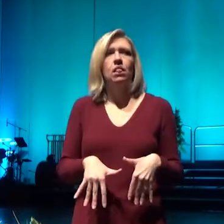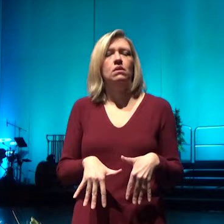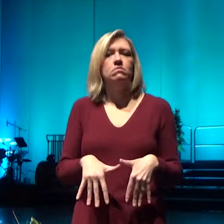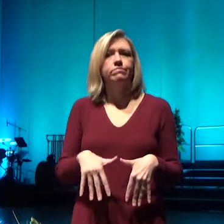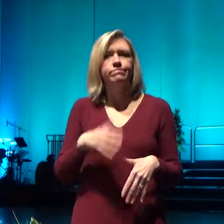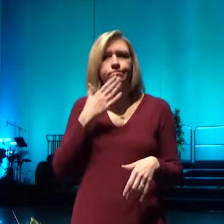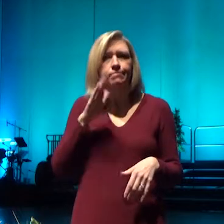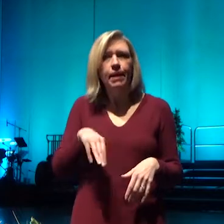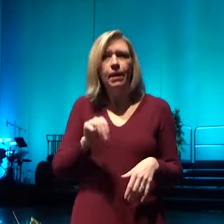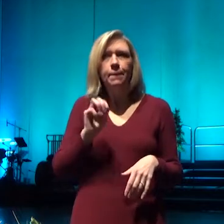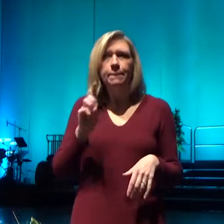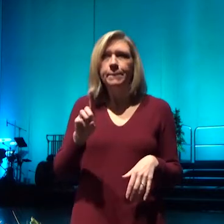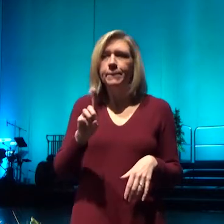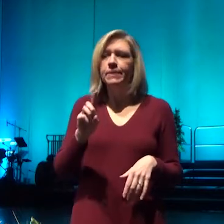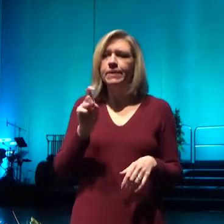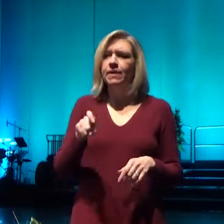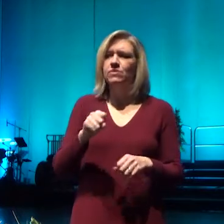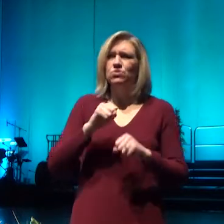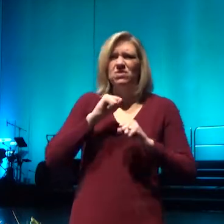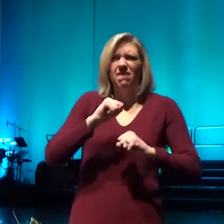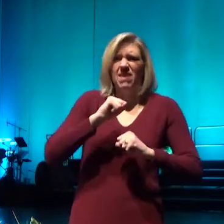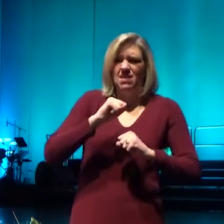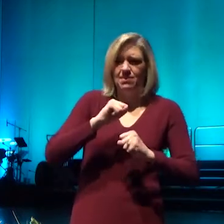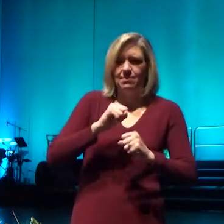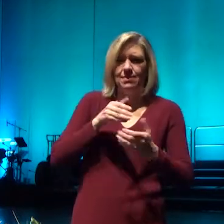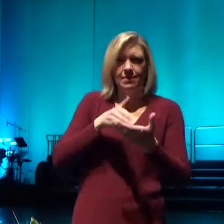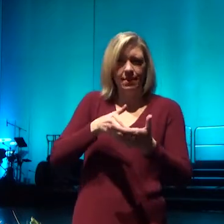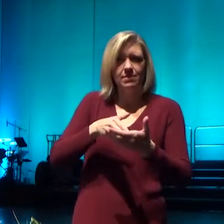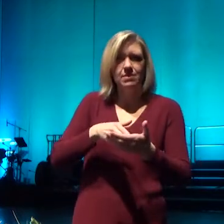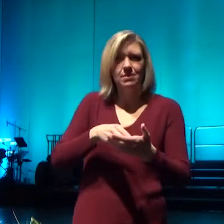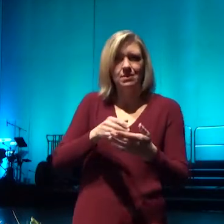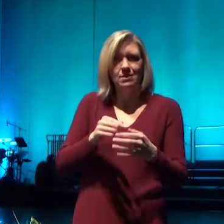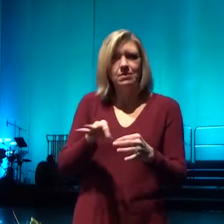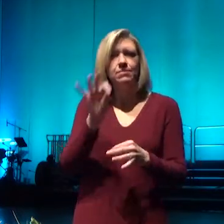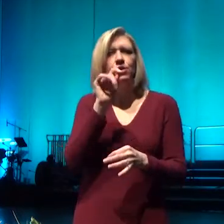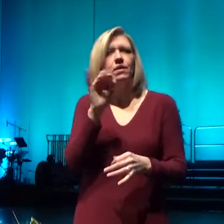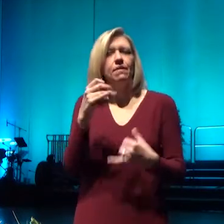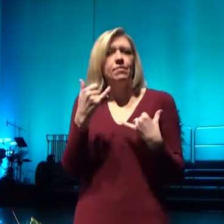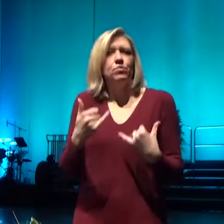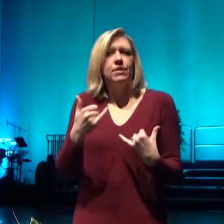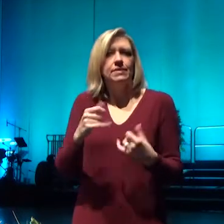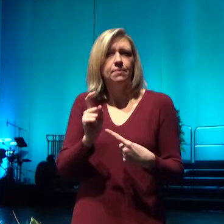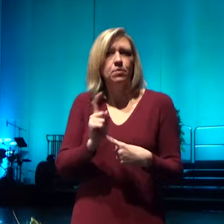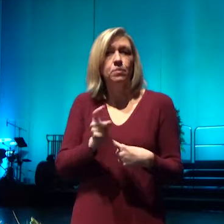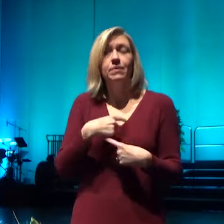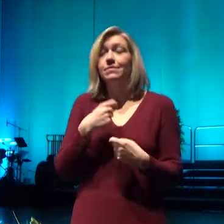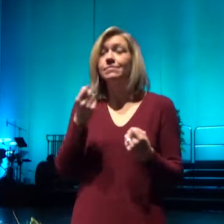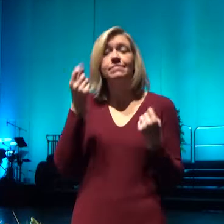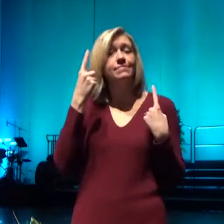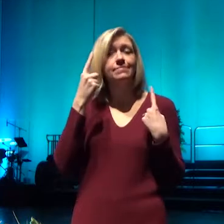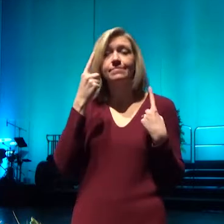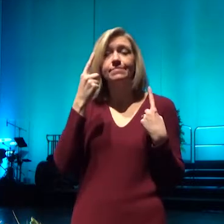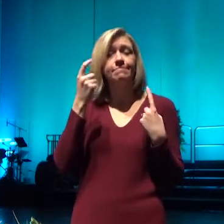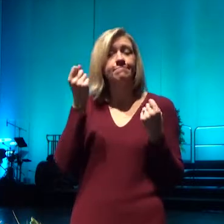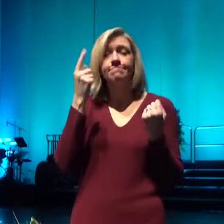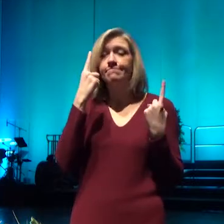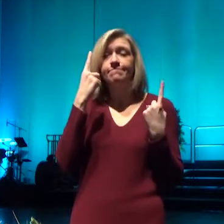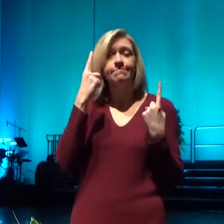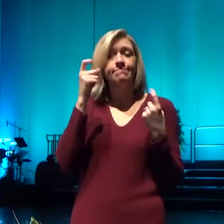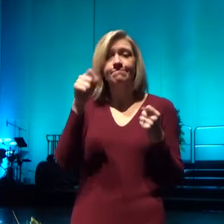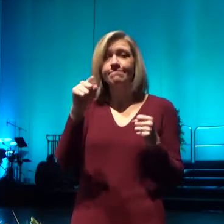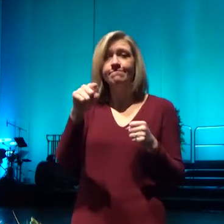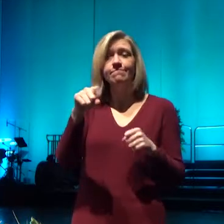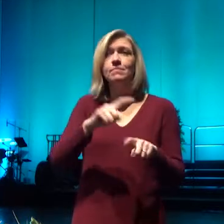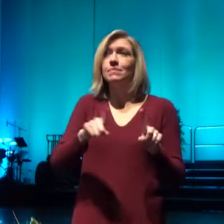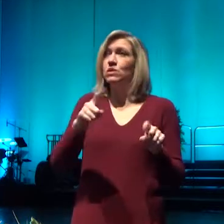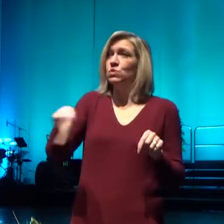has us defend against that heart of what the spirit of the present moment has to teach us. And I understand it. I get it.